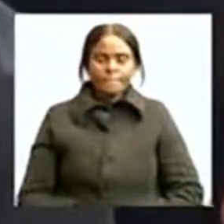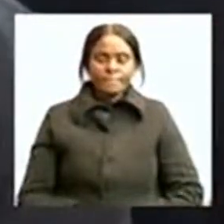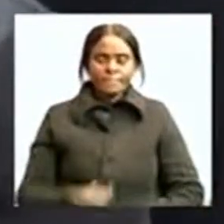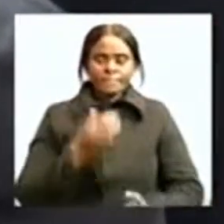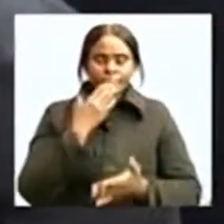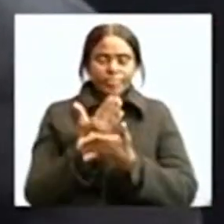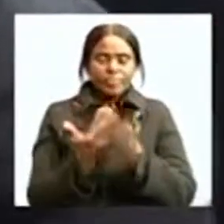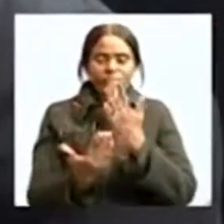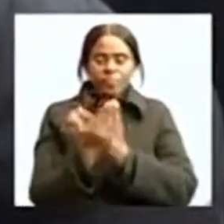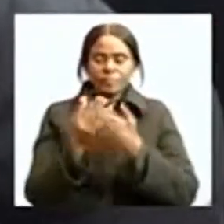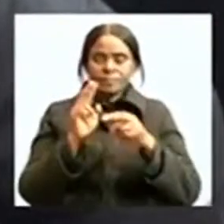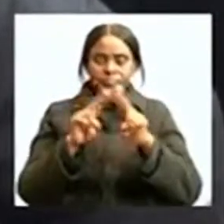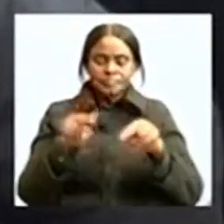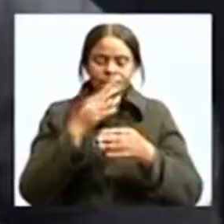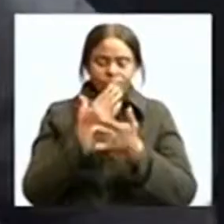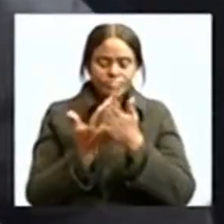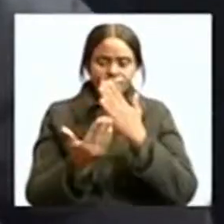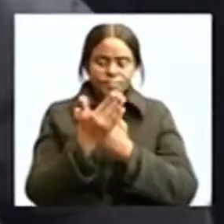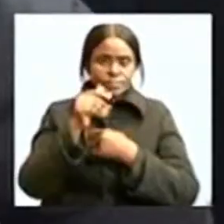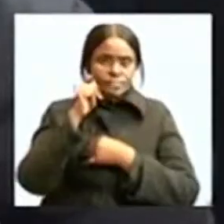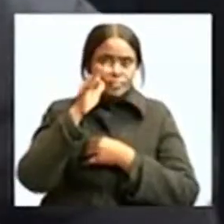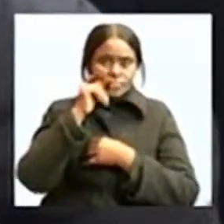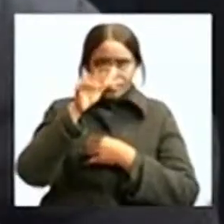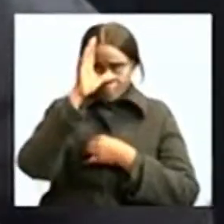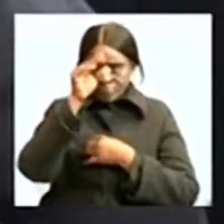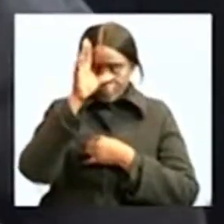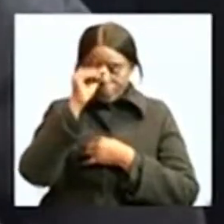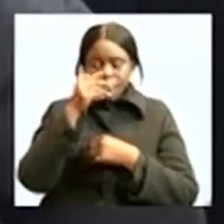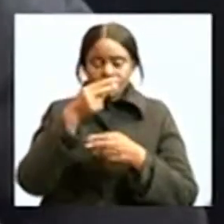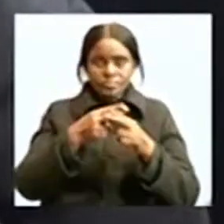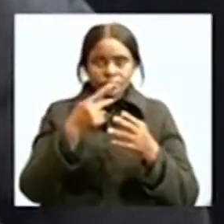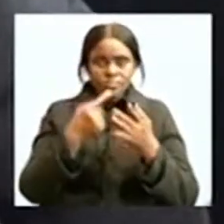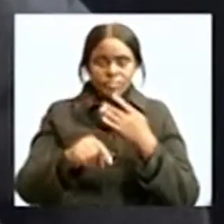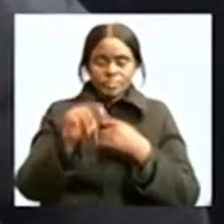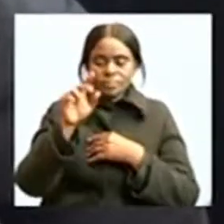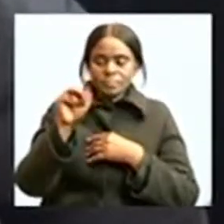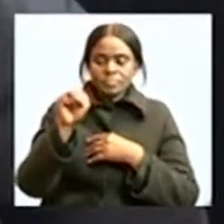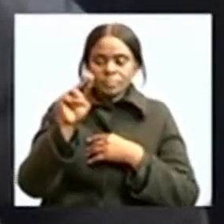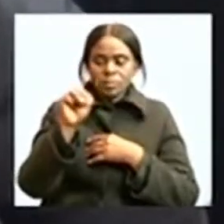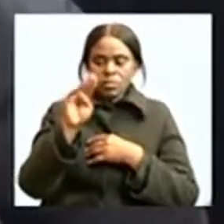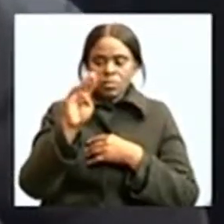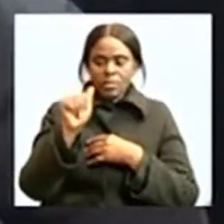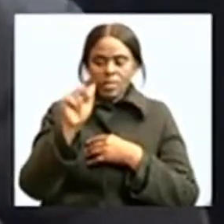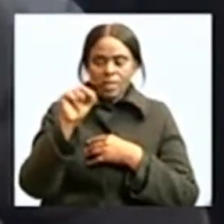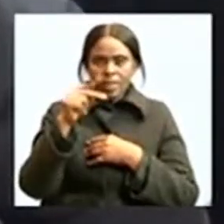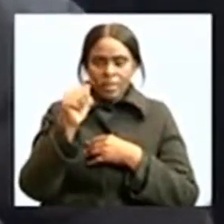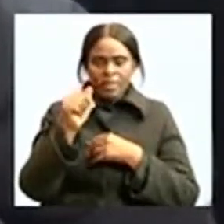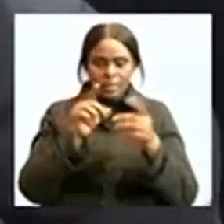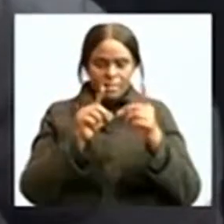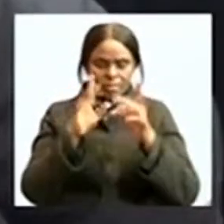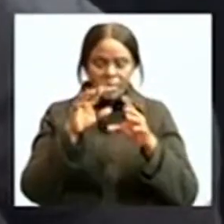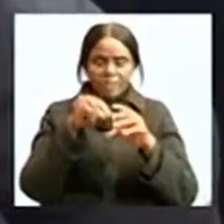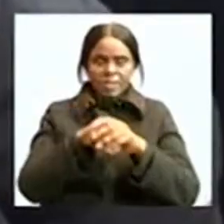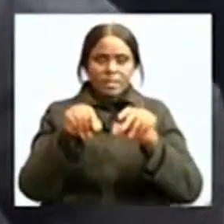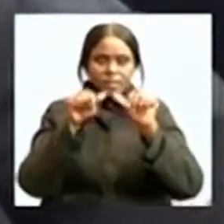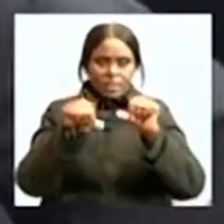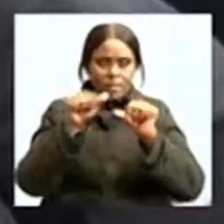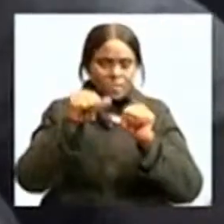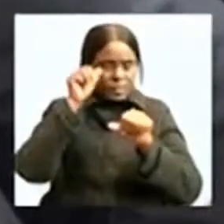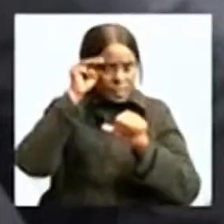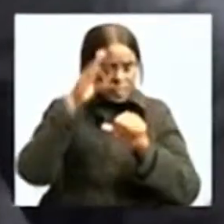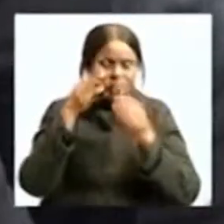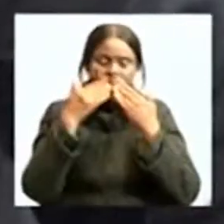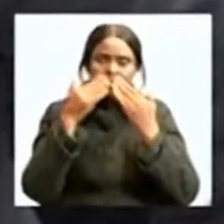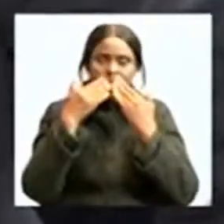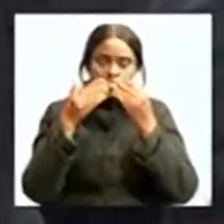Good morning, Chair. Good morning, ladies and gentlemen. I'm Jethro Kemwanga, Director Intern Audit from the Ministry. Thank you. Thank